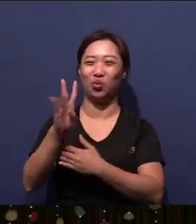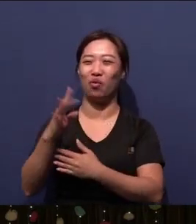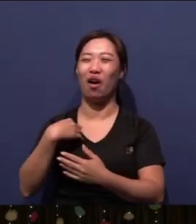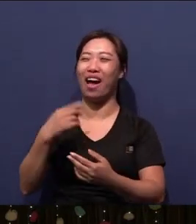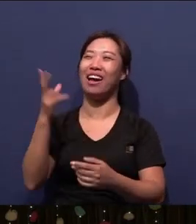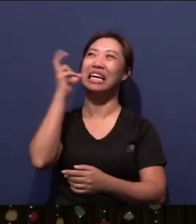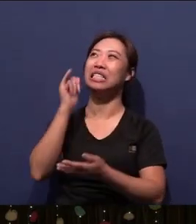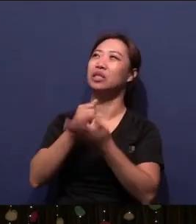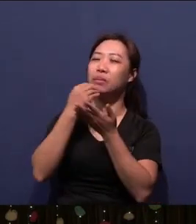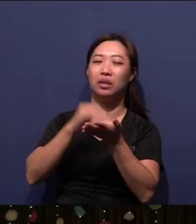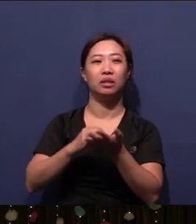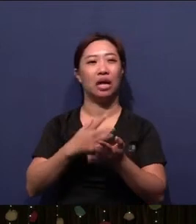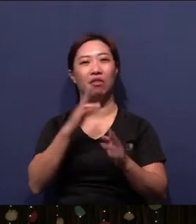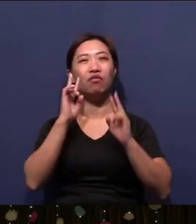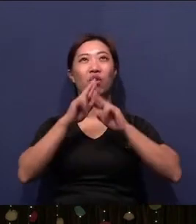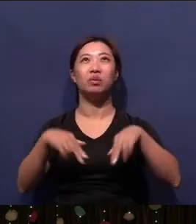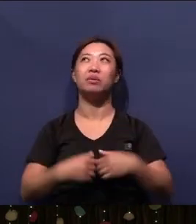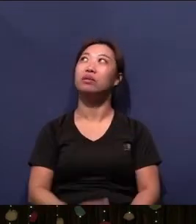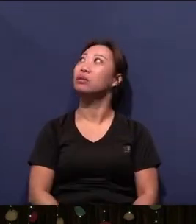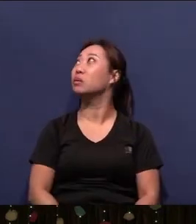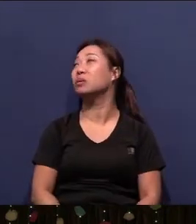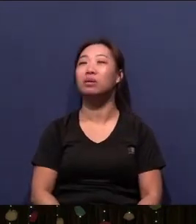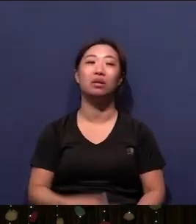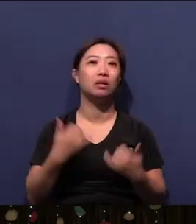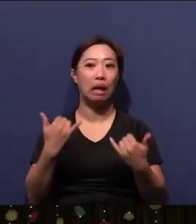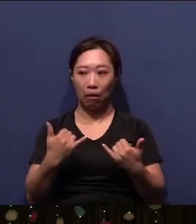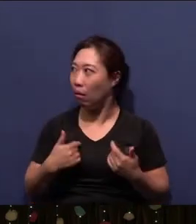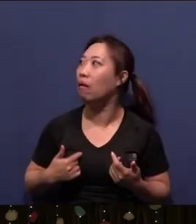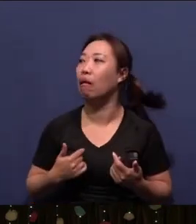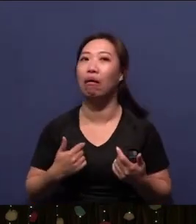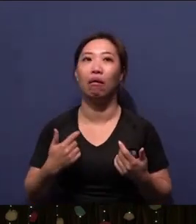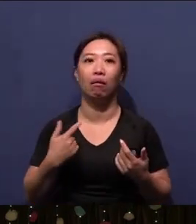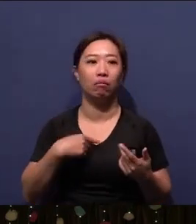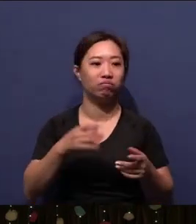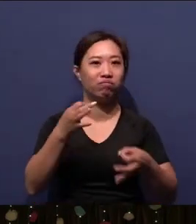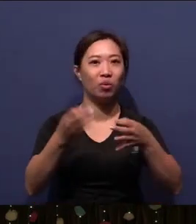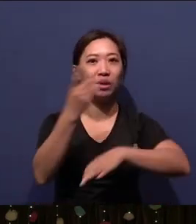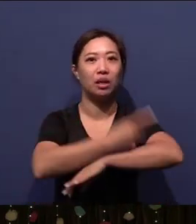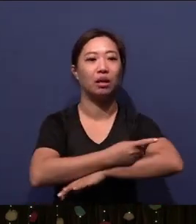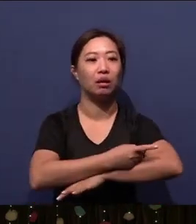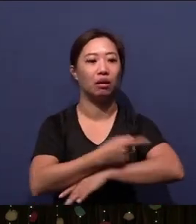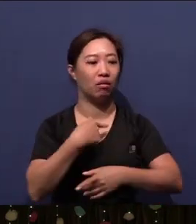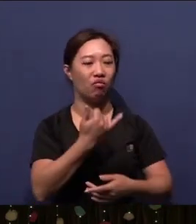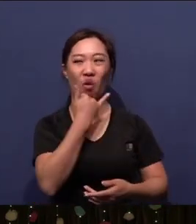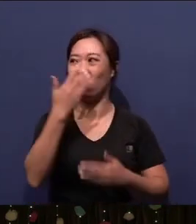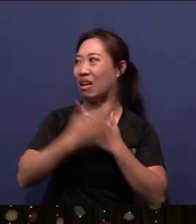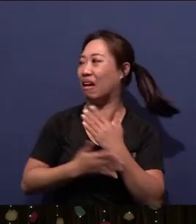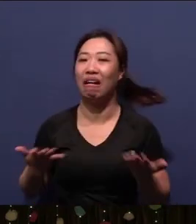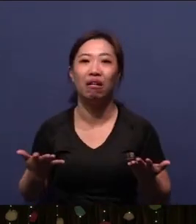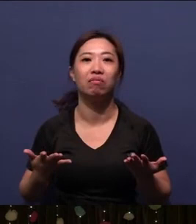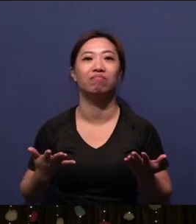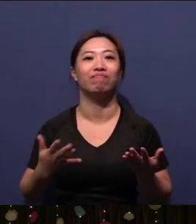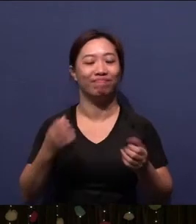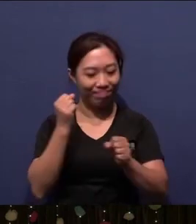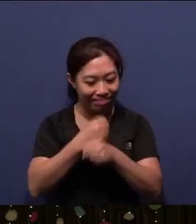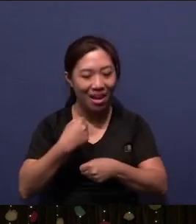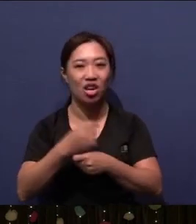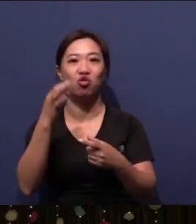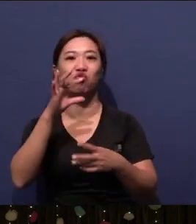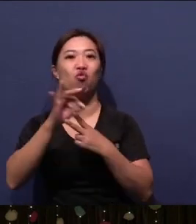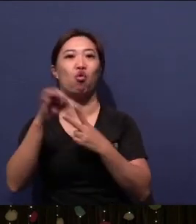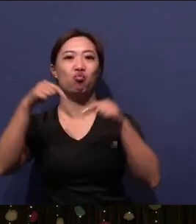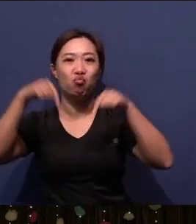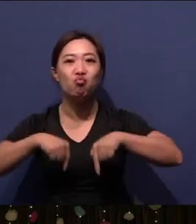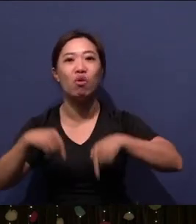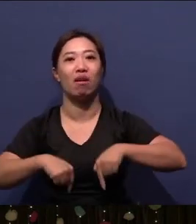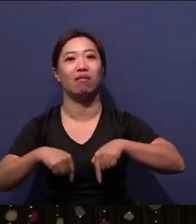didn't respond. But then now, I'm on the wrong side. Don't wait until that moment. Make a choice today to pledge